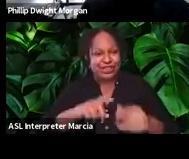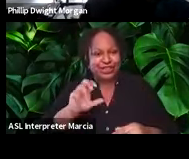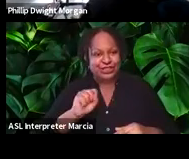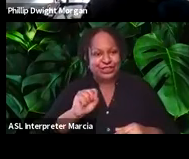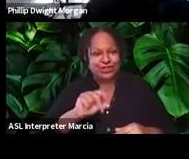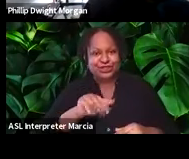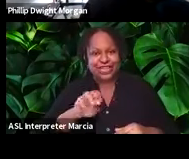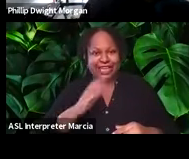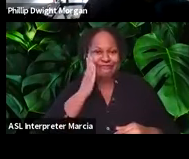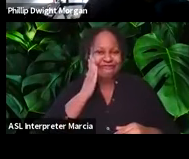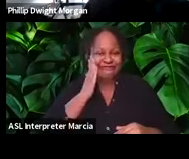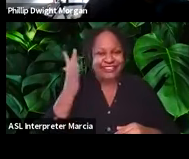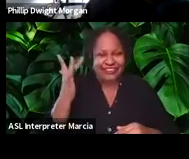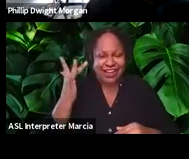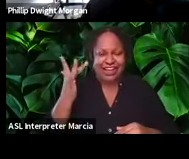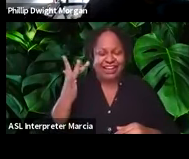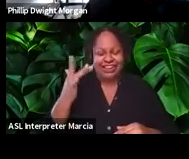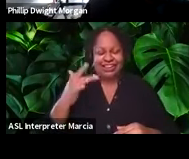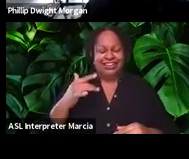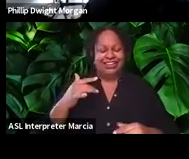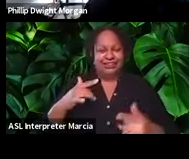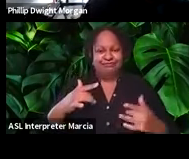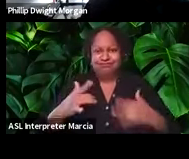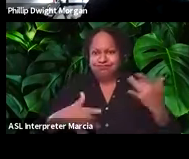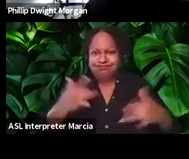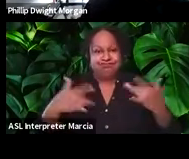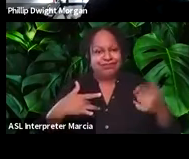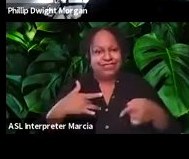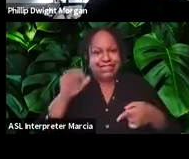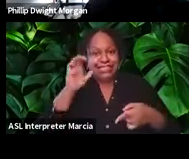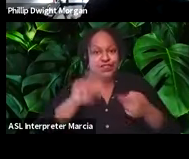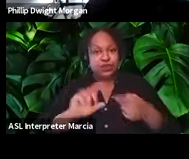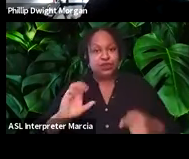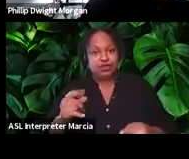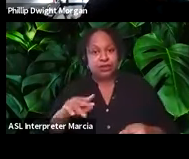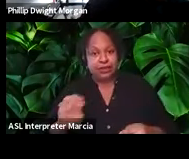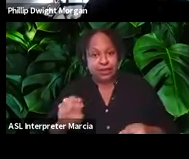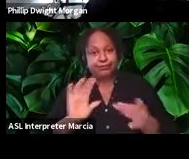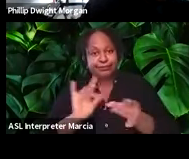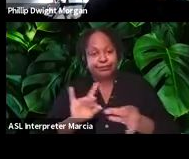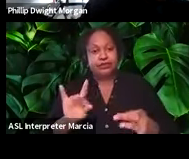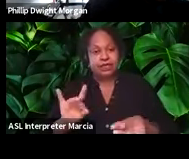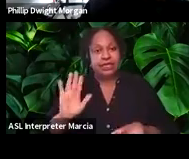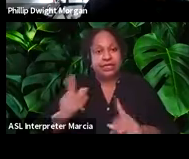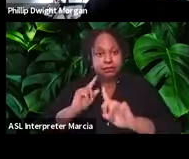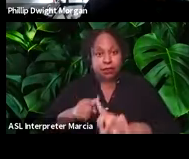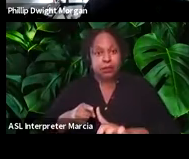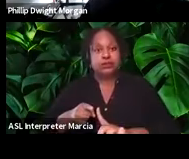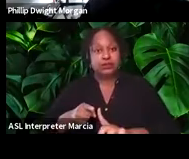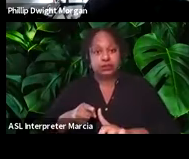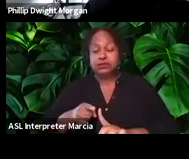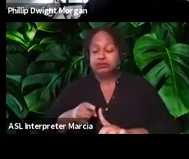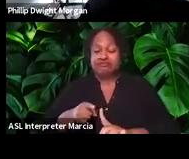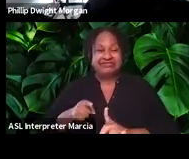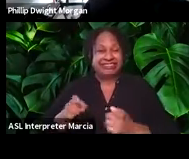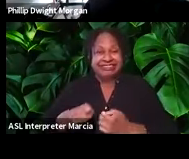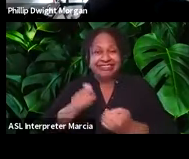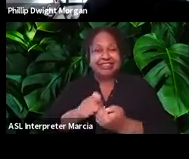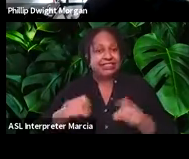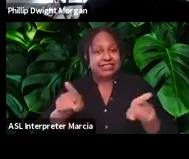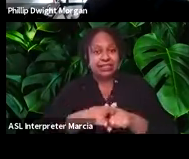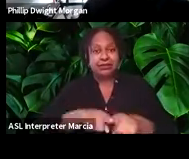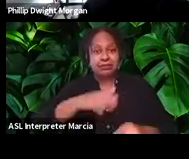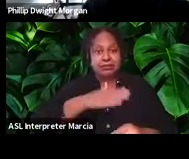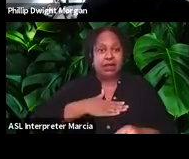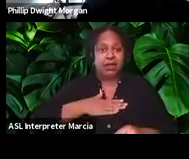hype listening to this conversation. And Sharmarke, like, he's actually saying a lot of my story in